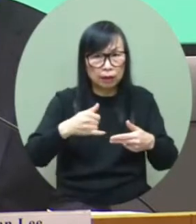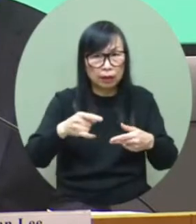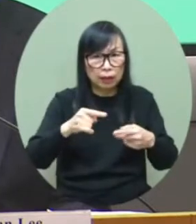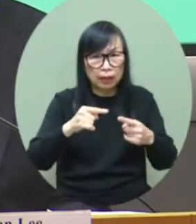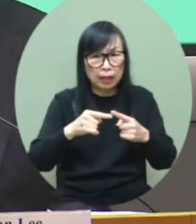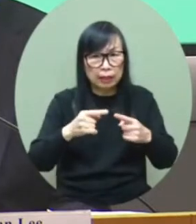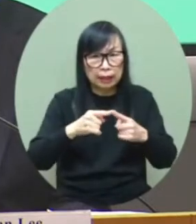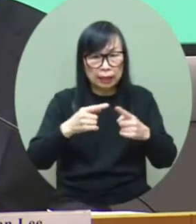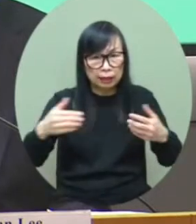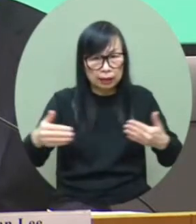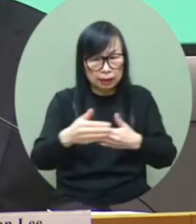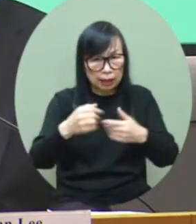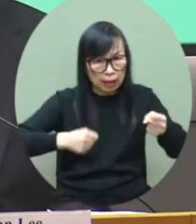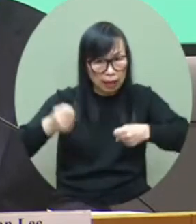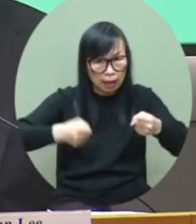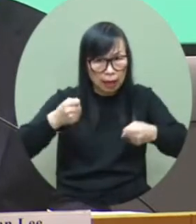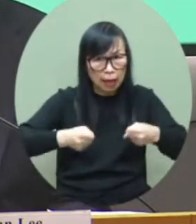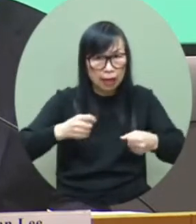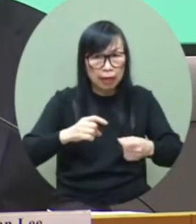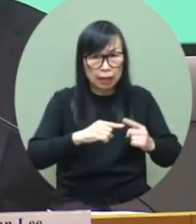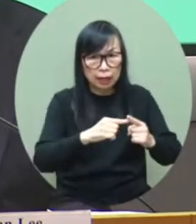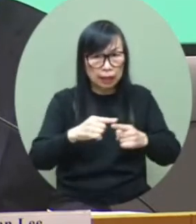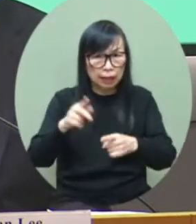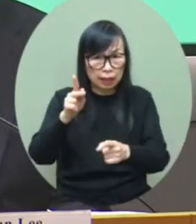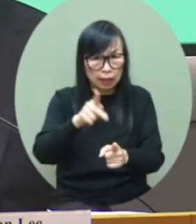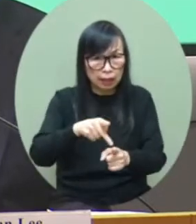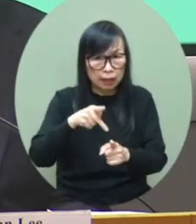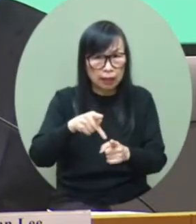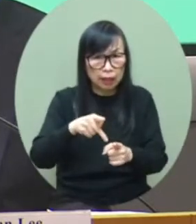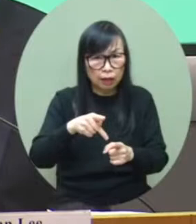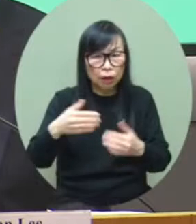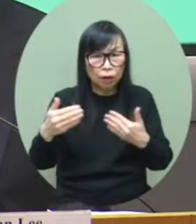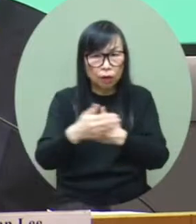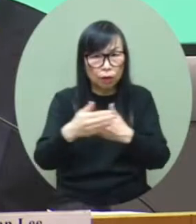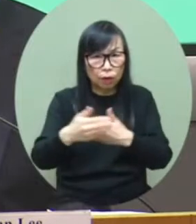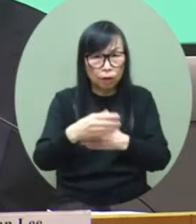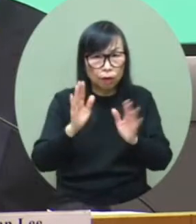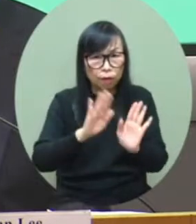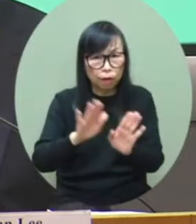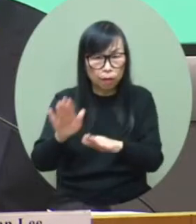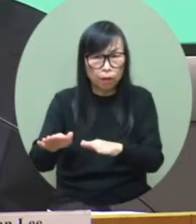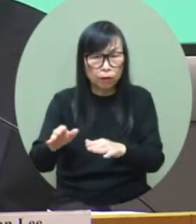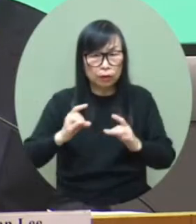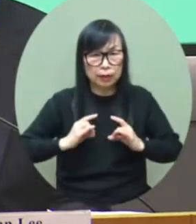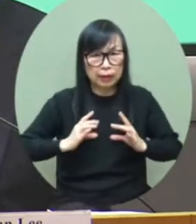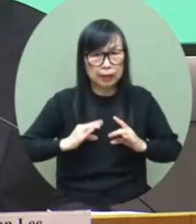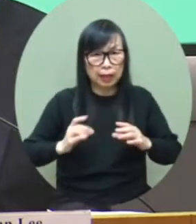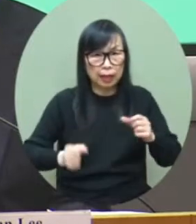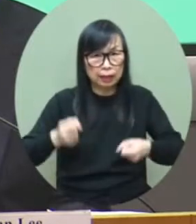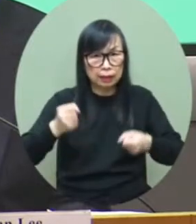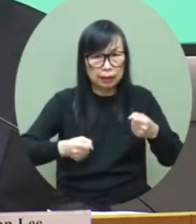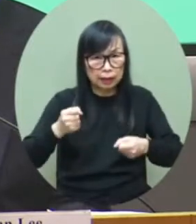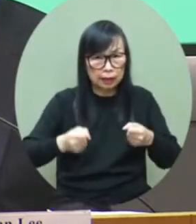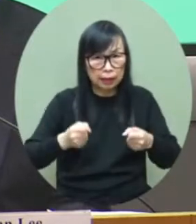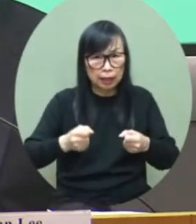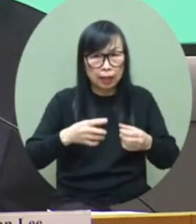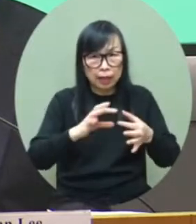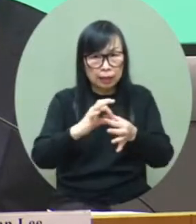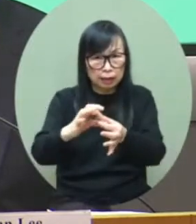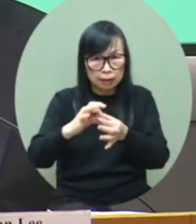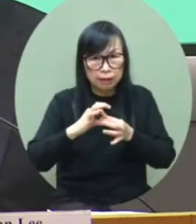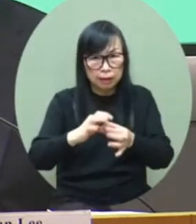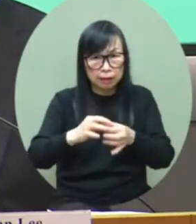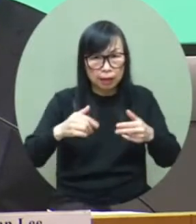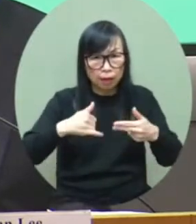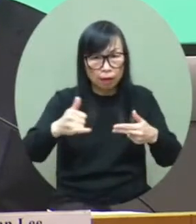August. For the first time, we are providing passenger clearance services. Members of the public could